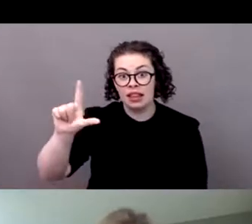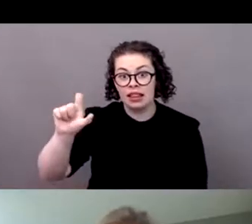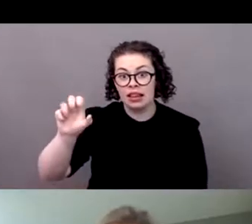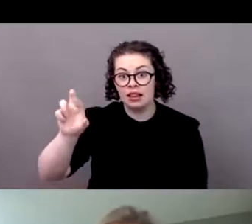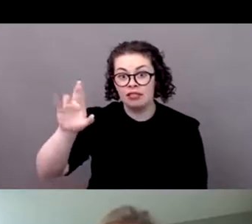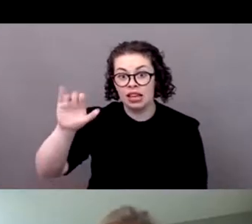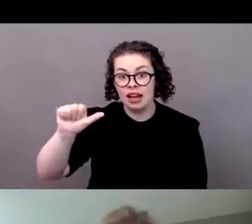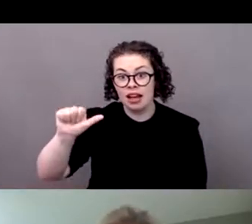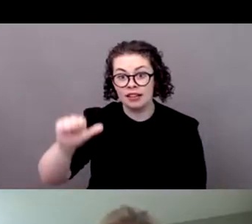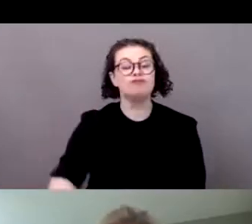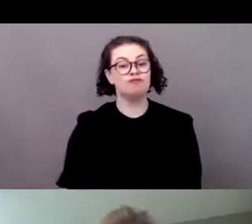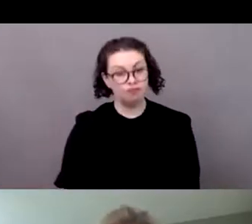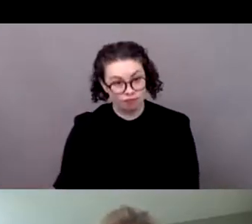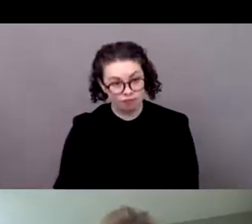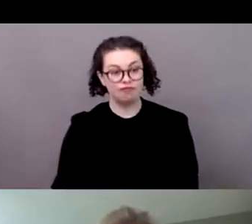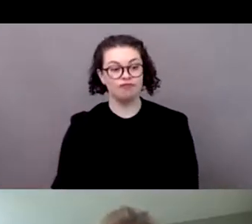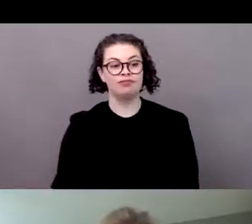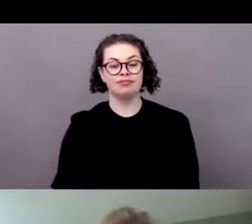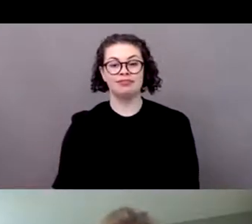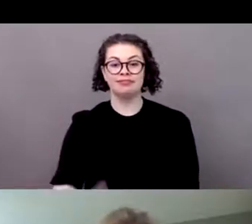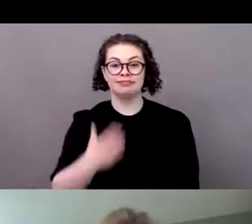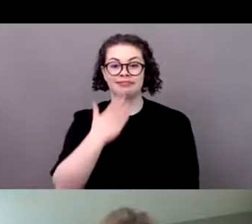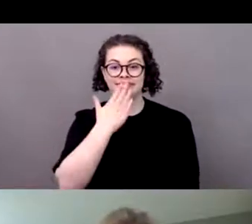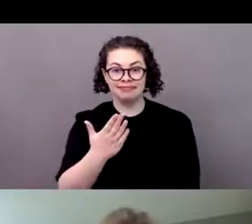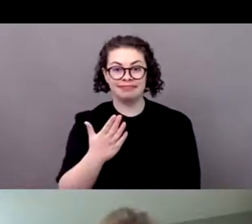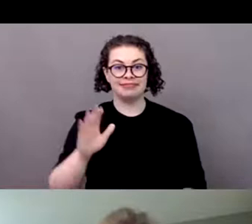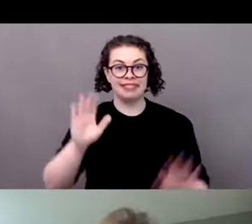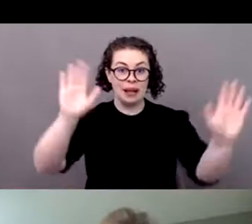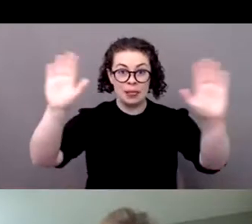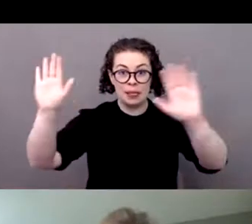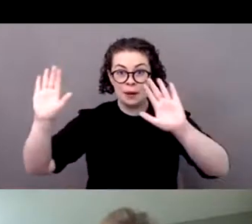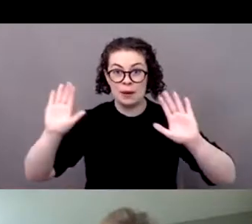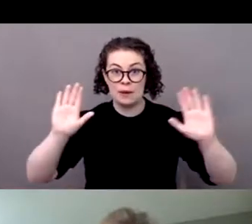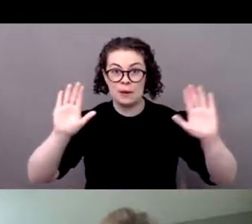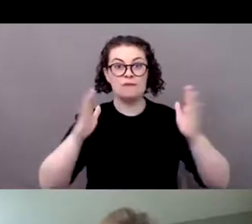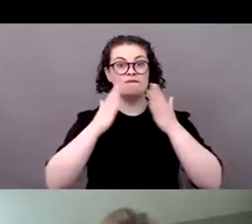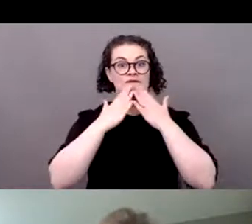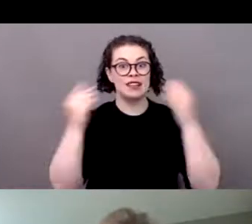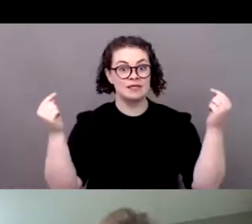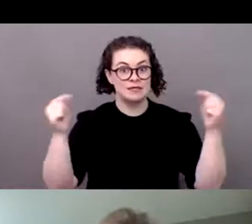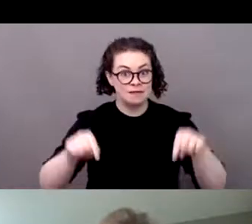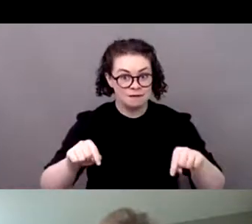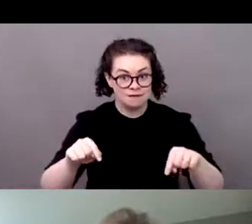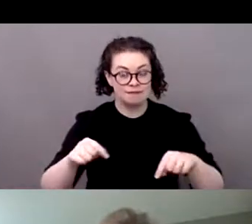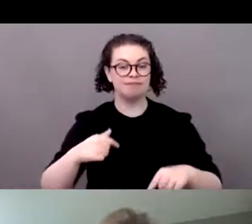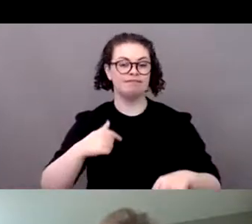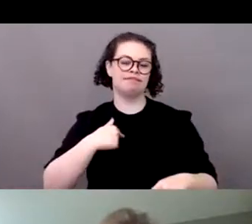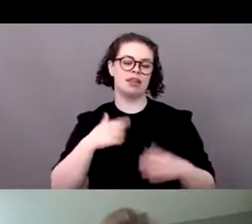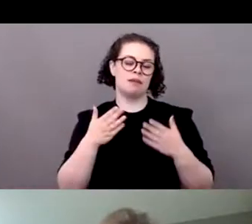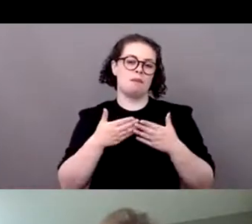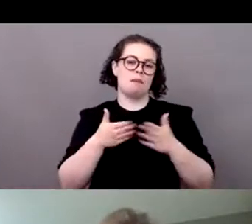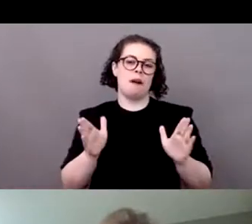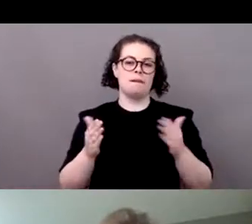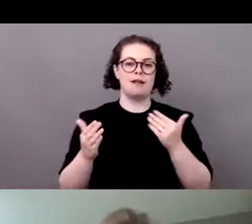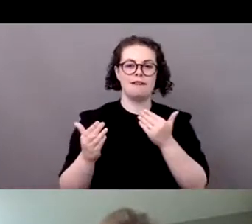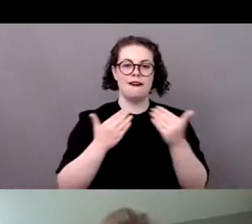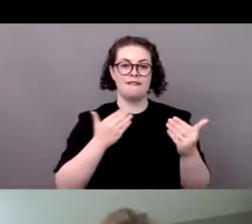Yes, sure. Thank you very much. First of all, hello, everyone. Thank you very much for the invitation. I'm Valerio Giovannini, public affairs specialist at